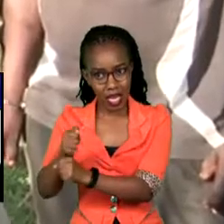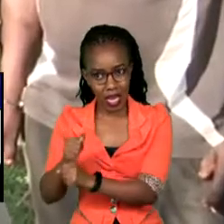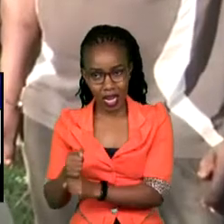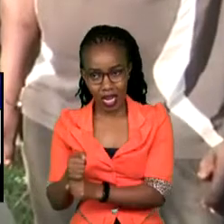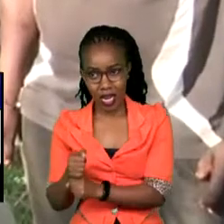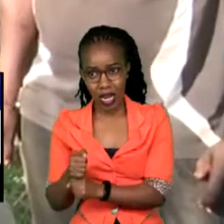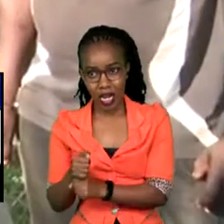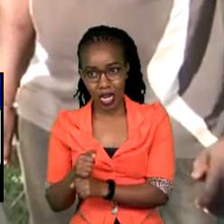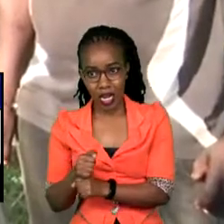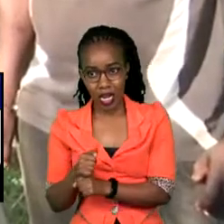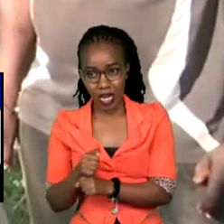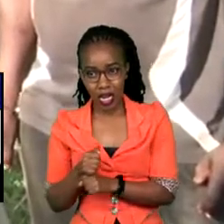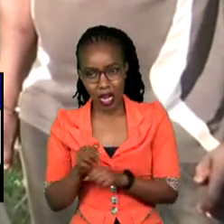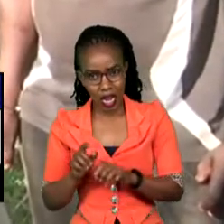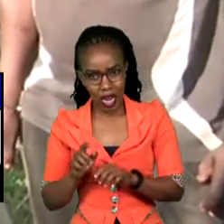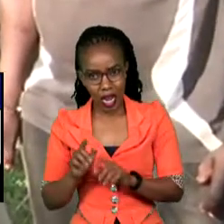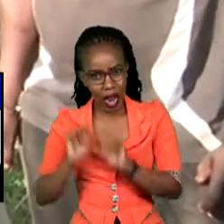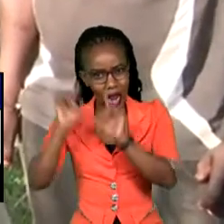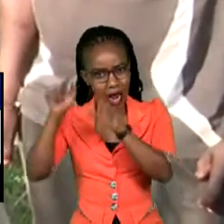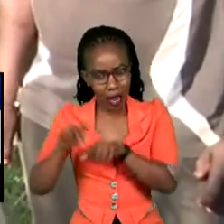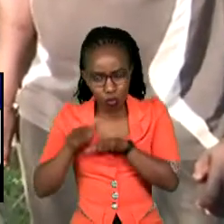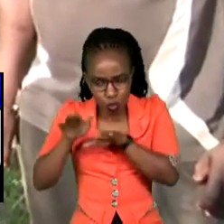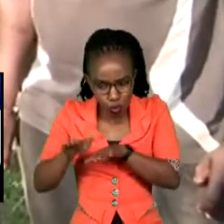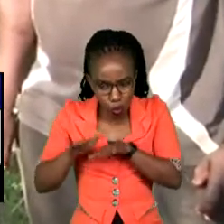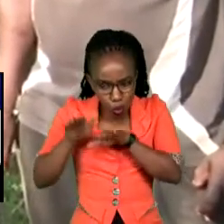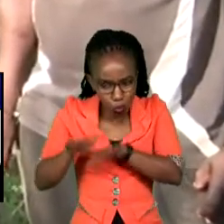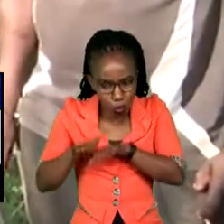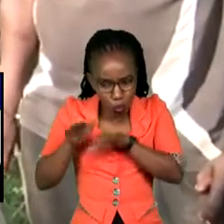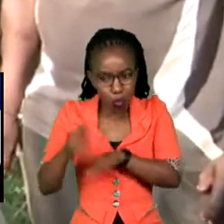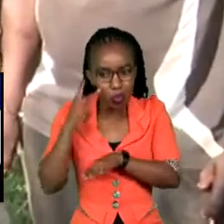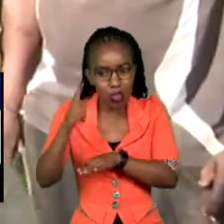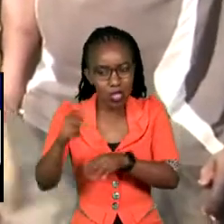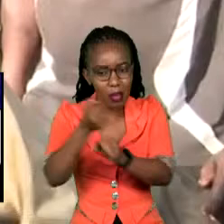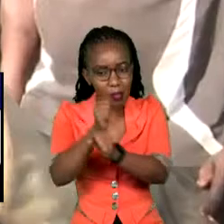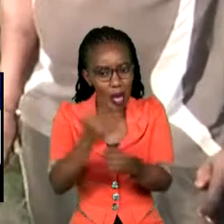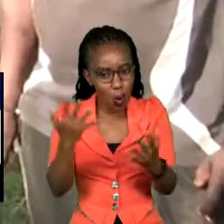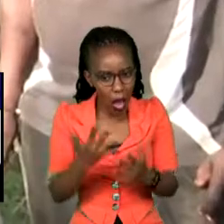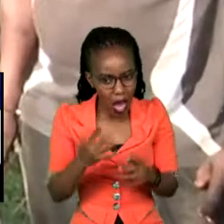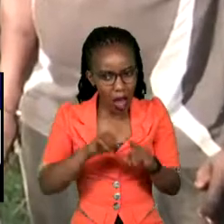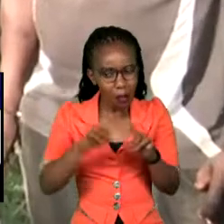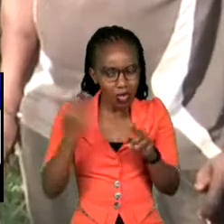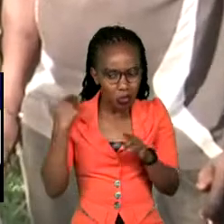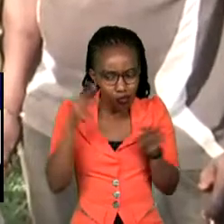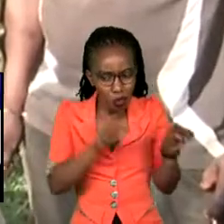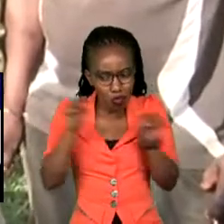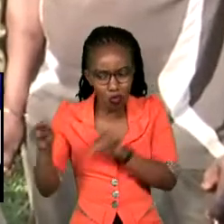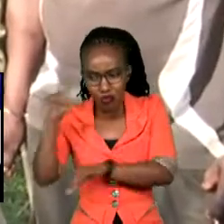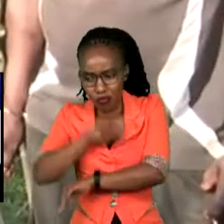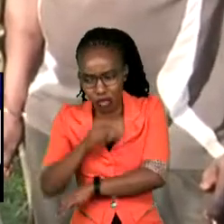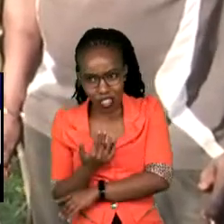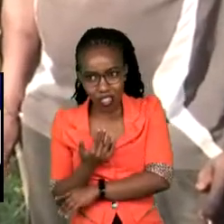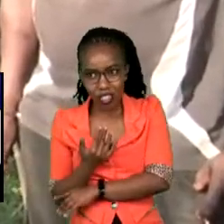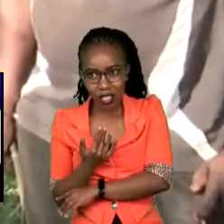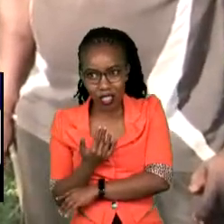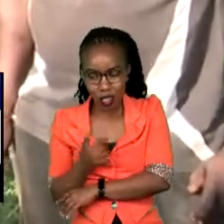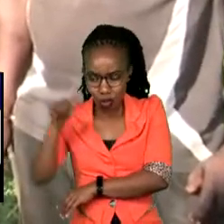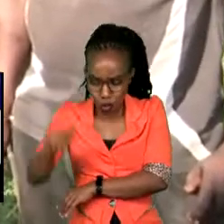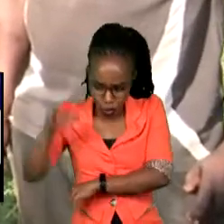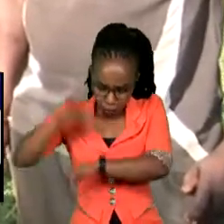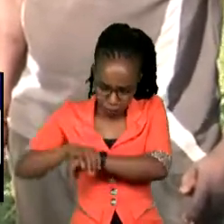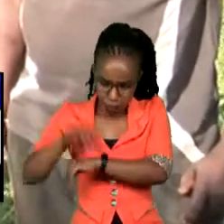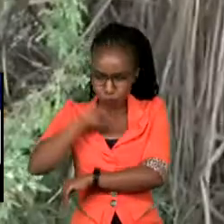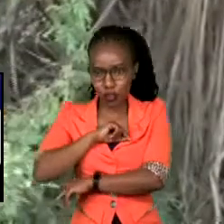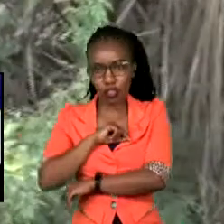na tulikuwa tunanyemelea ili tuangalie mahali wanatengeneza, kumbe walihama wakaenda kwa miwa ingine. Ndio tumepata hizi zingine